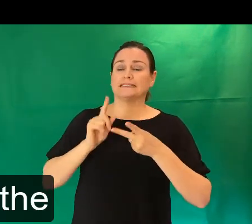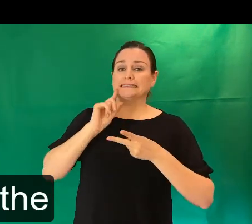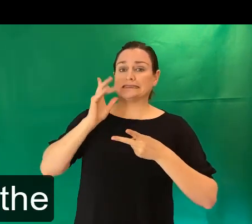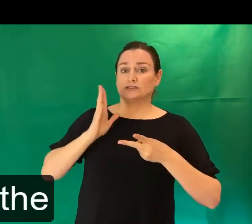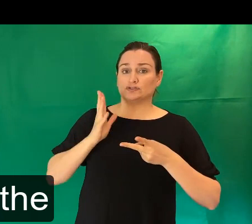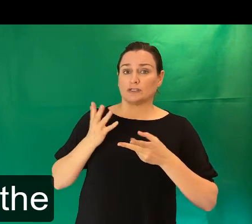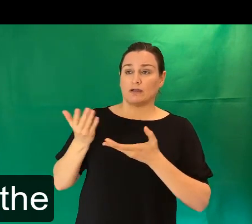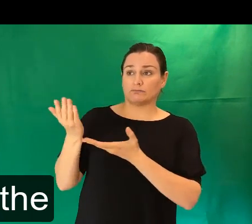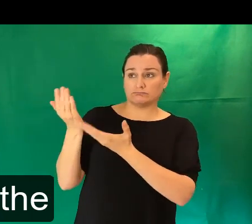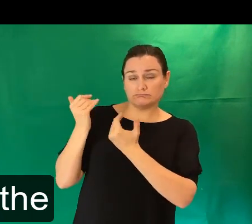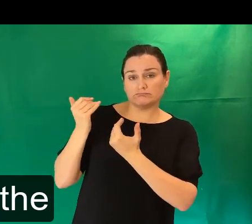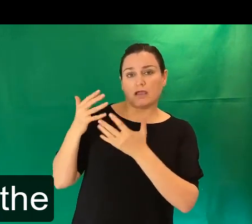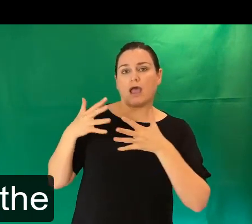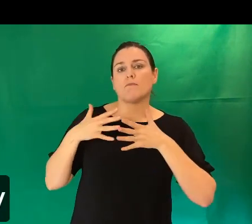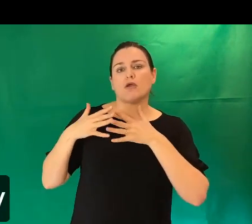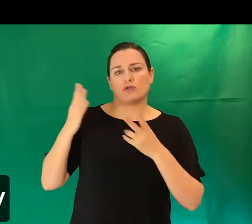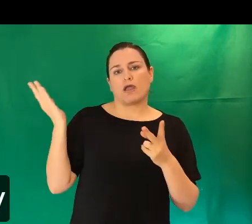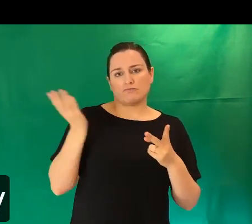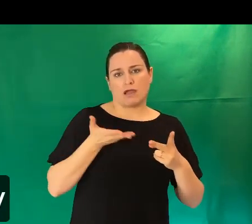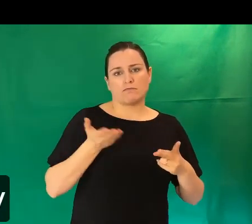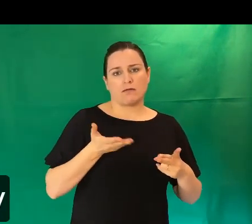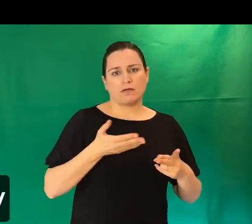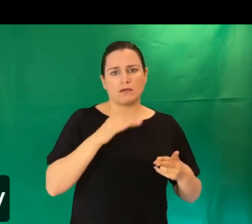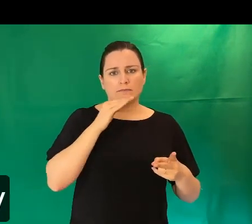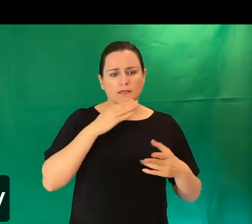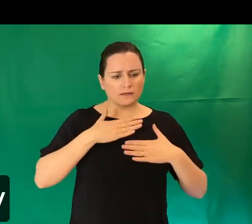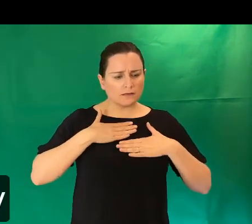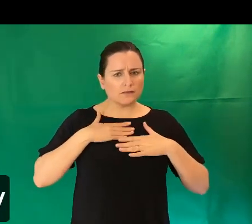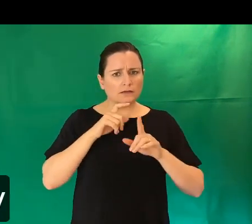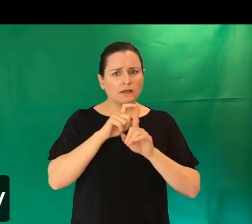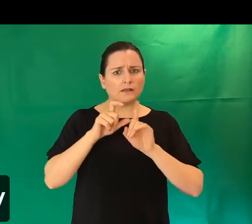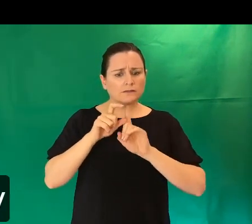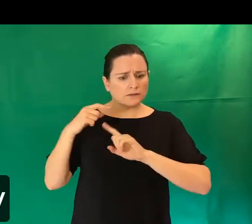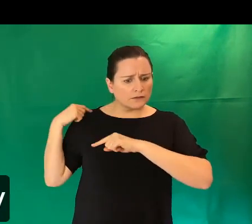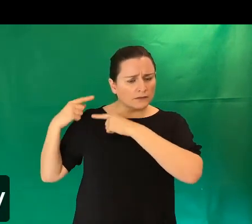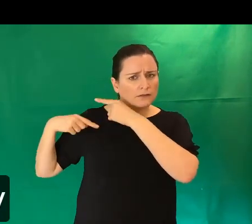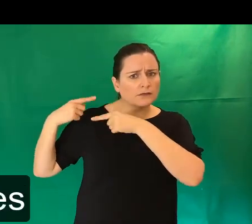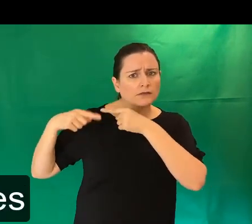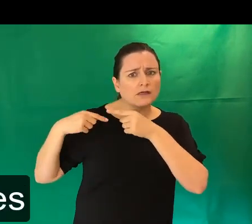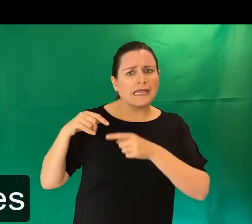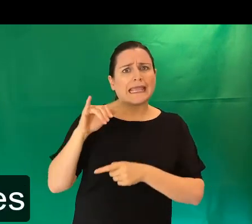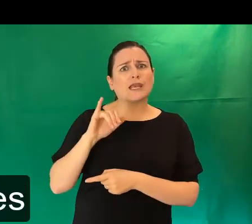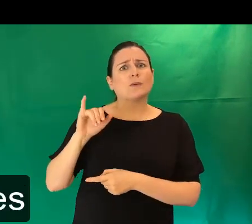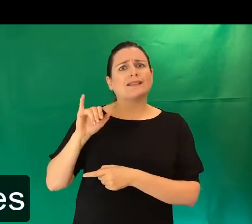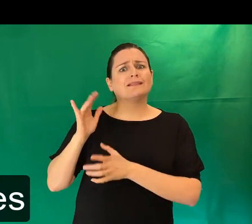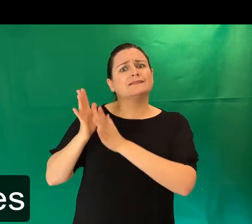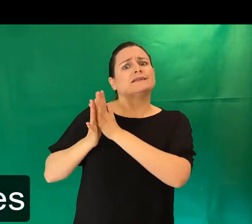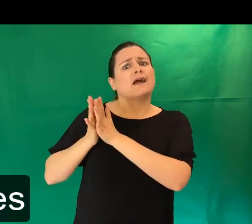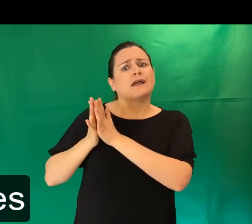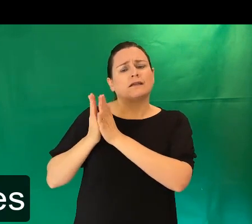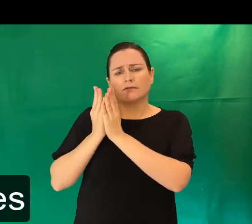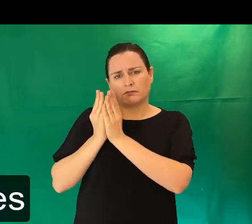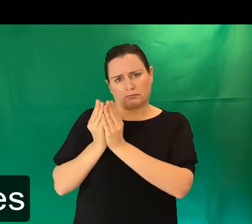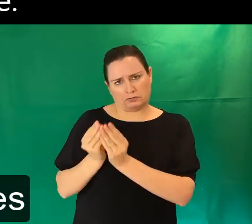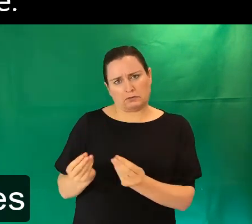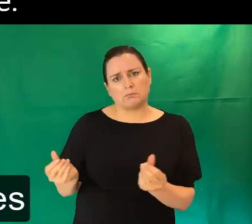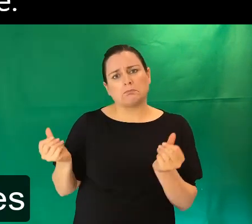America using ASL. So the native Inuit Sign Language is actually dying out.